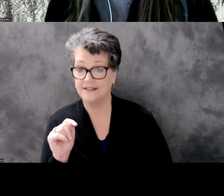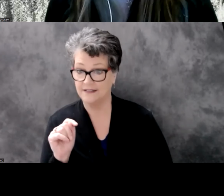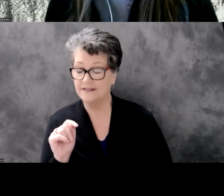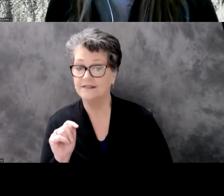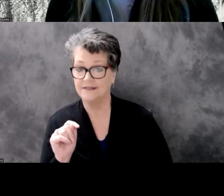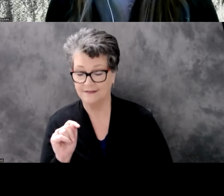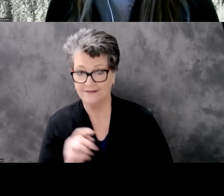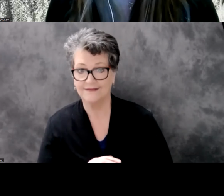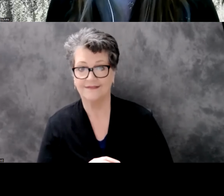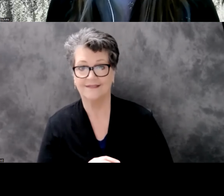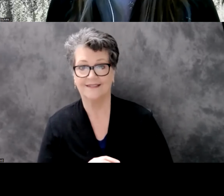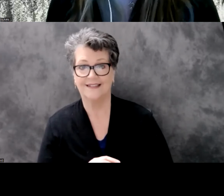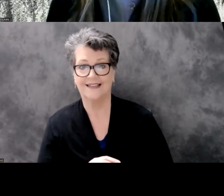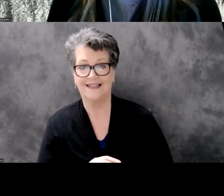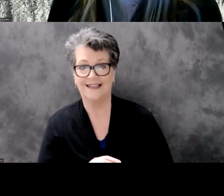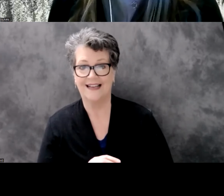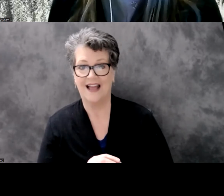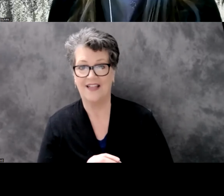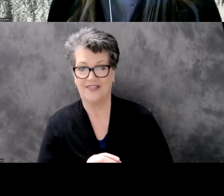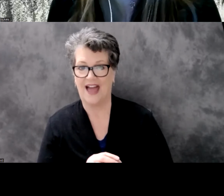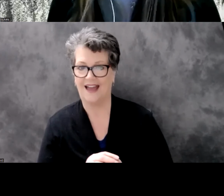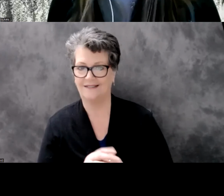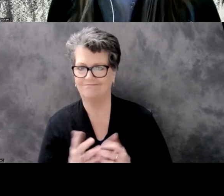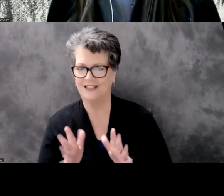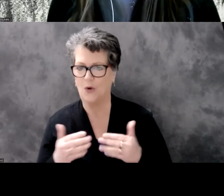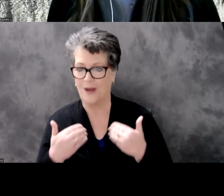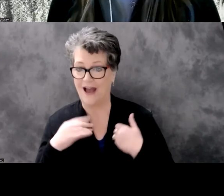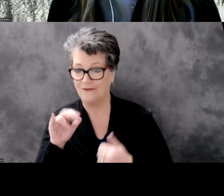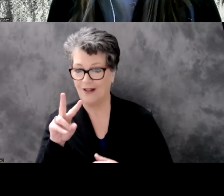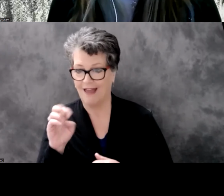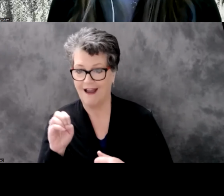live feedback. So I think we can move on to the next question.